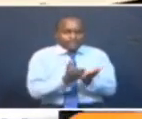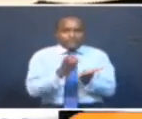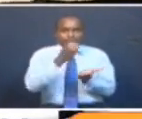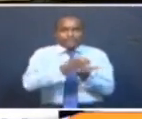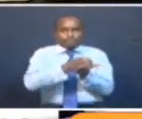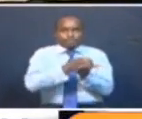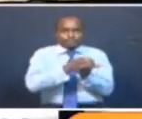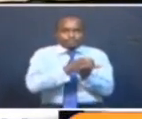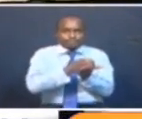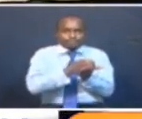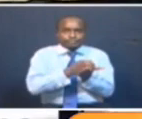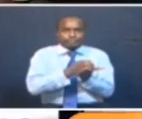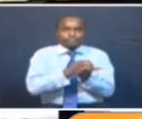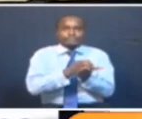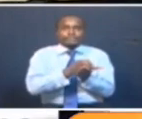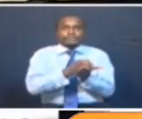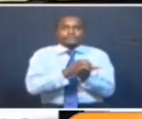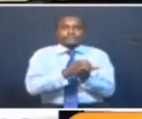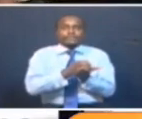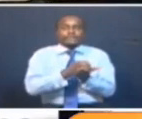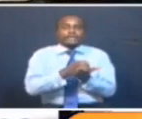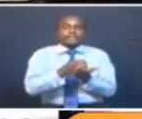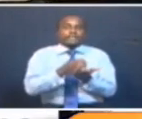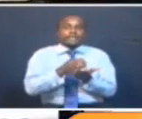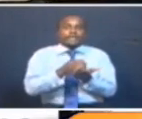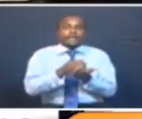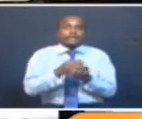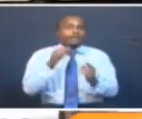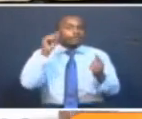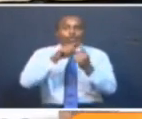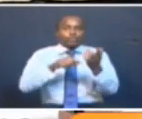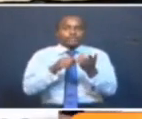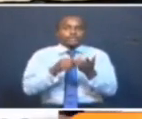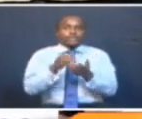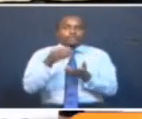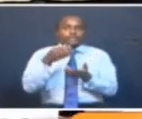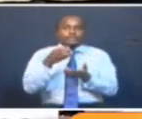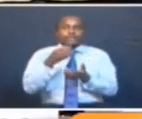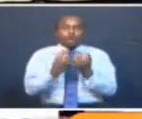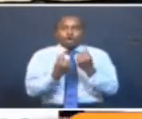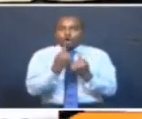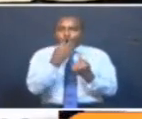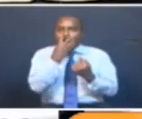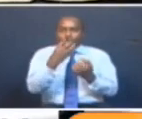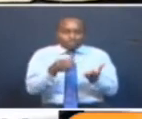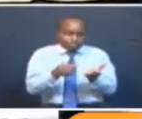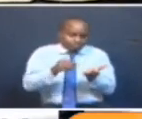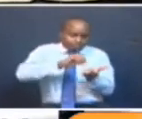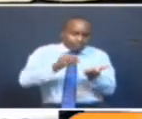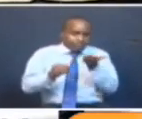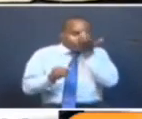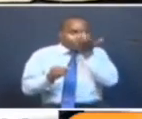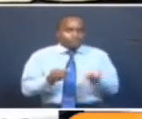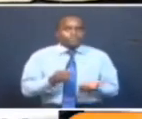the saucer was supposed to be, when the tea is hot, you put it in the saucer and then drink from the saucer. So he said, these